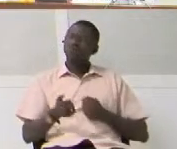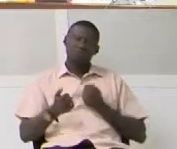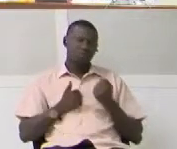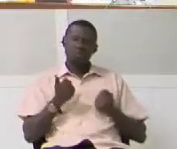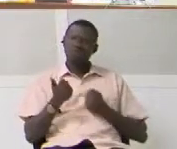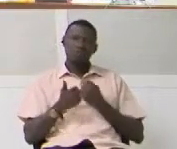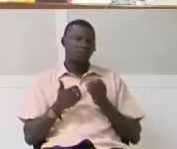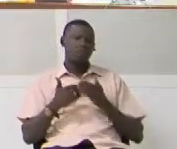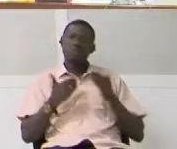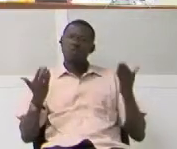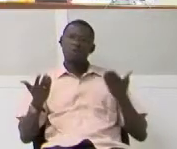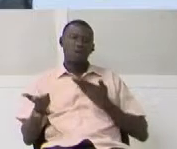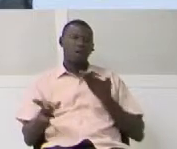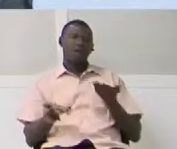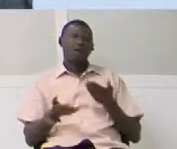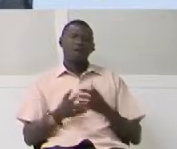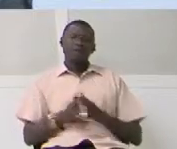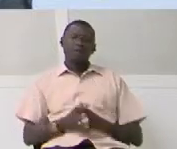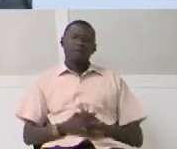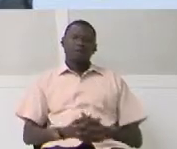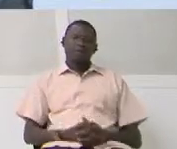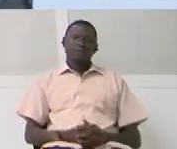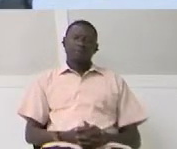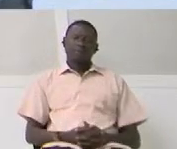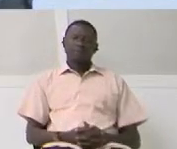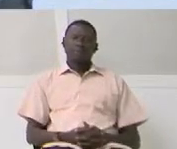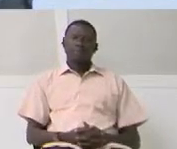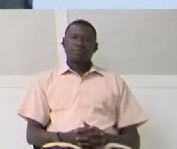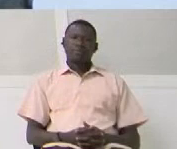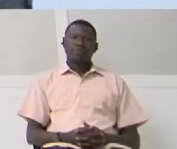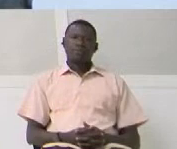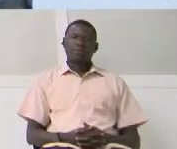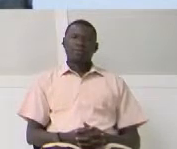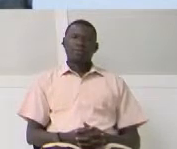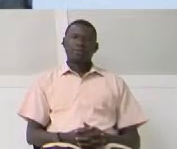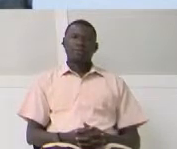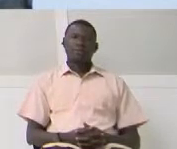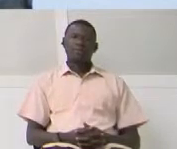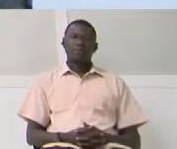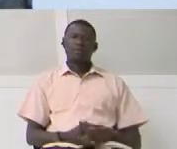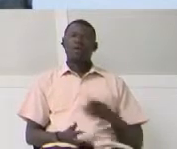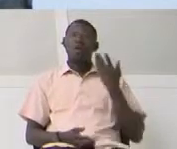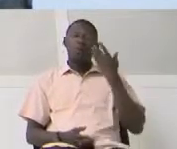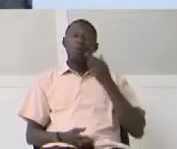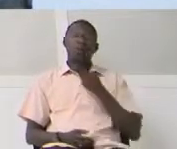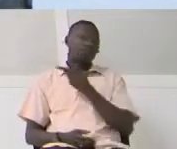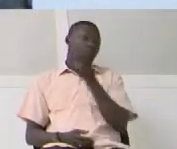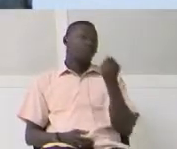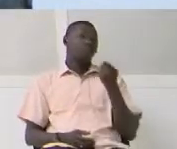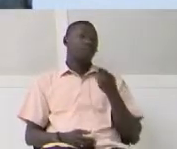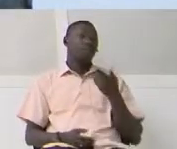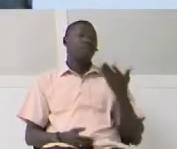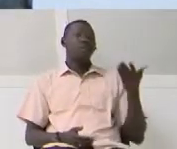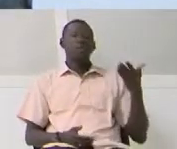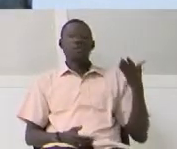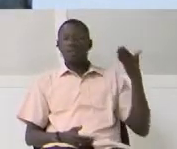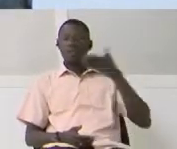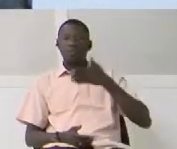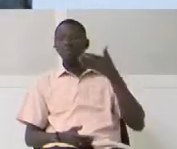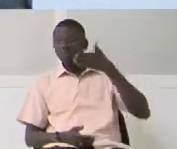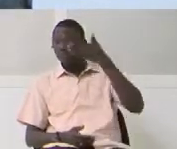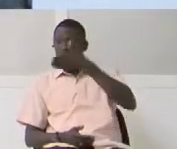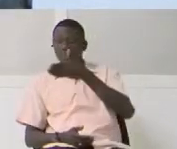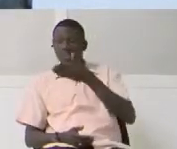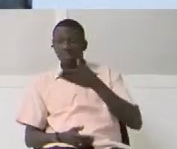fasting te gabi ga ñu set ci ak yoy nonu yeb when they came to visit him amu dawal